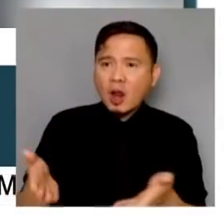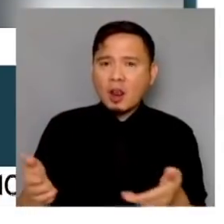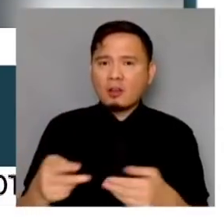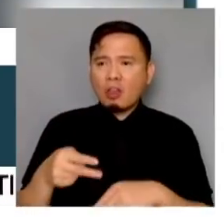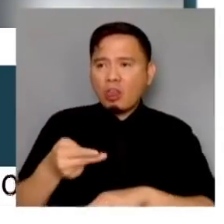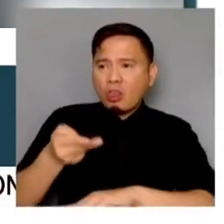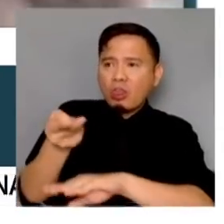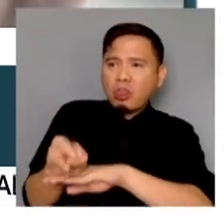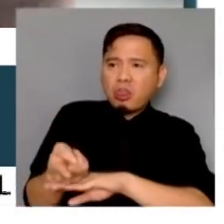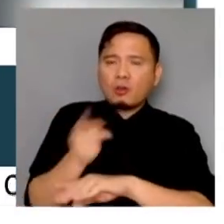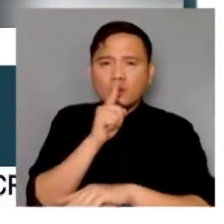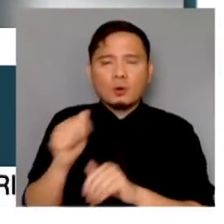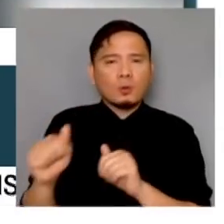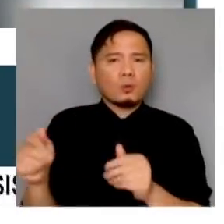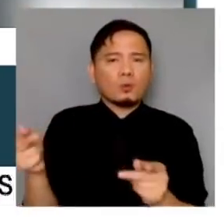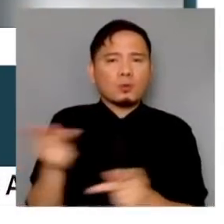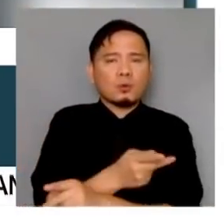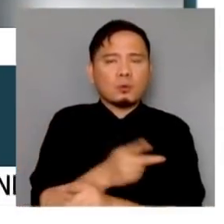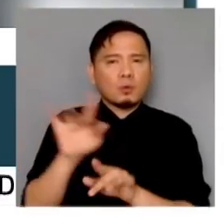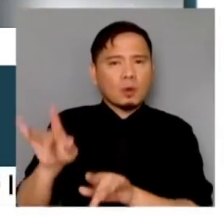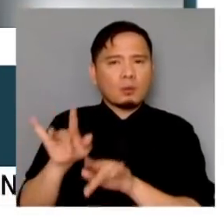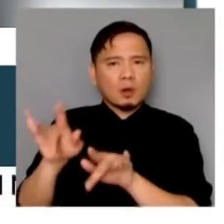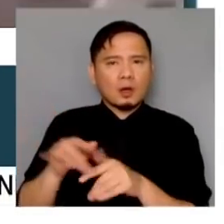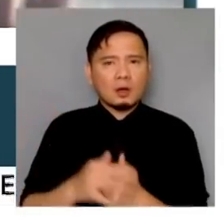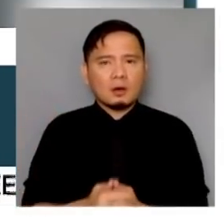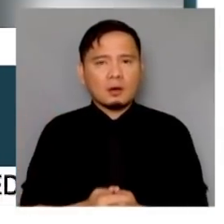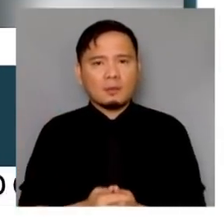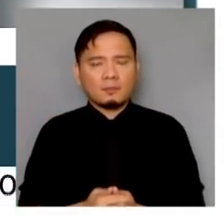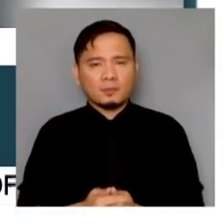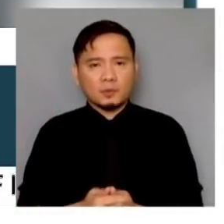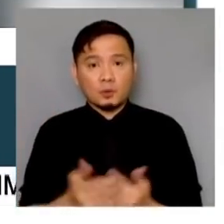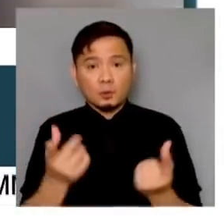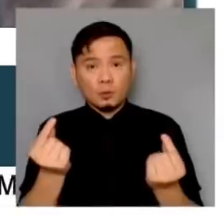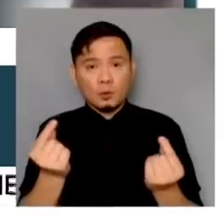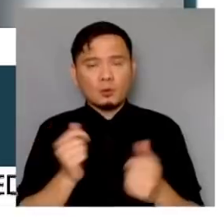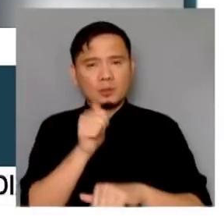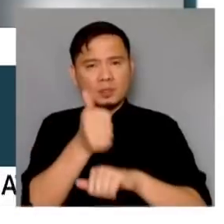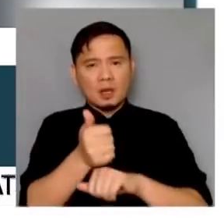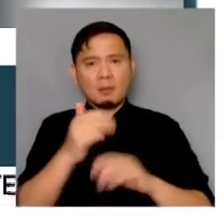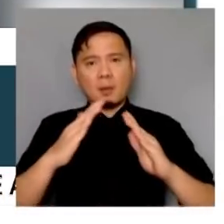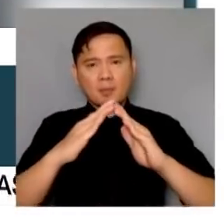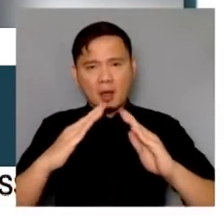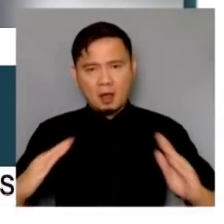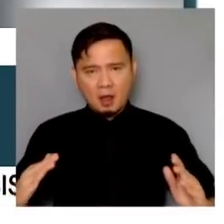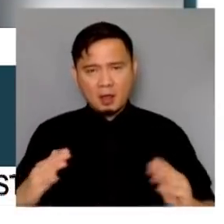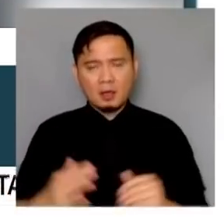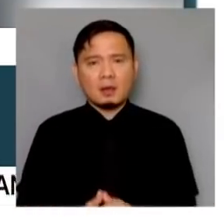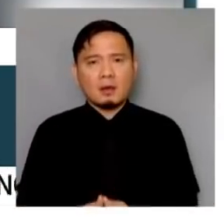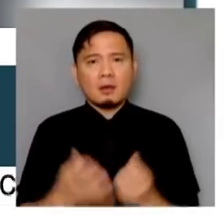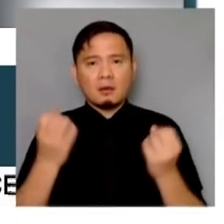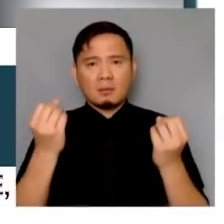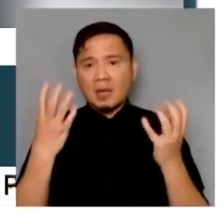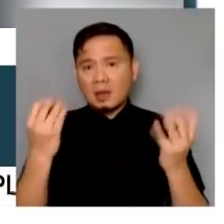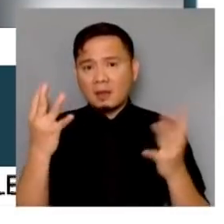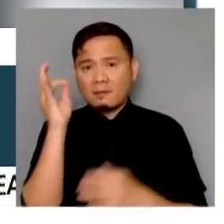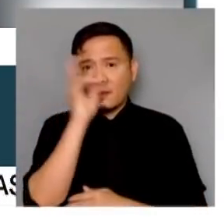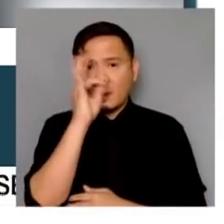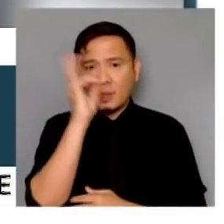lahat. So, ang una natin gawin talaga, pabahay. Kasi marami rin naman tayong kababayan na